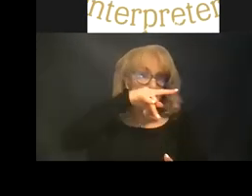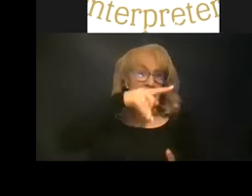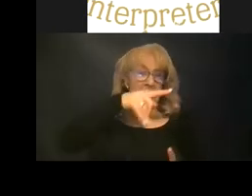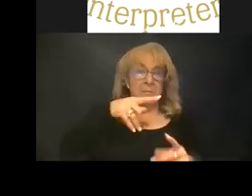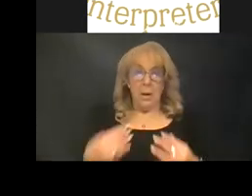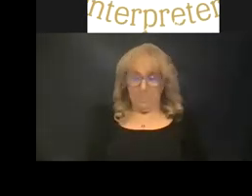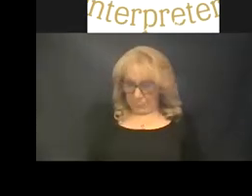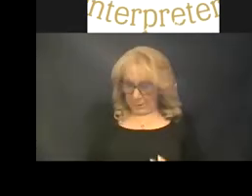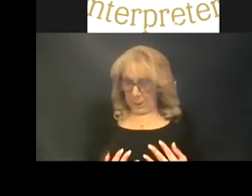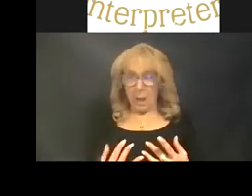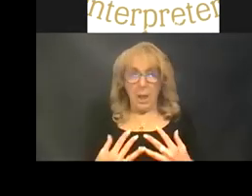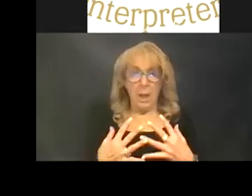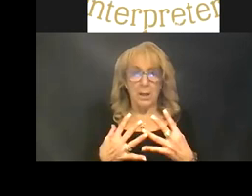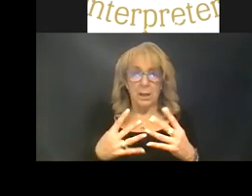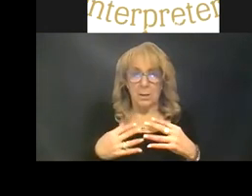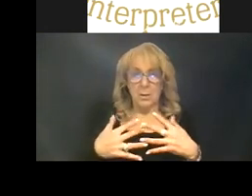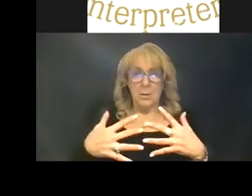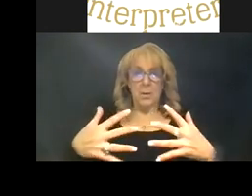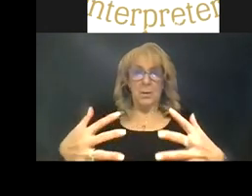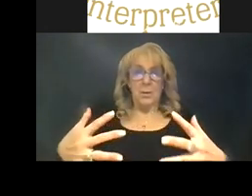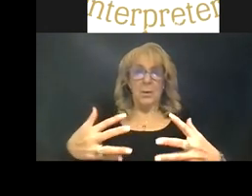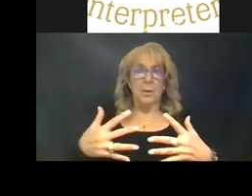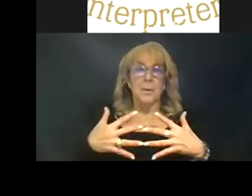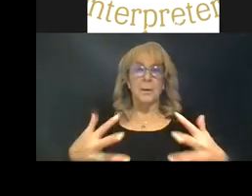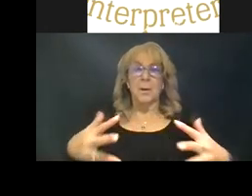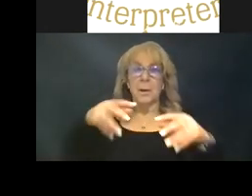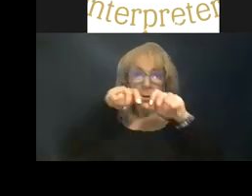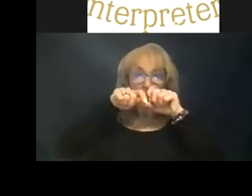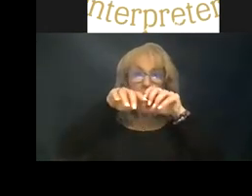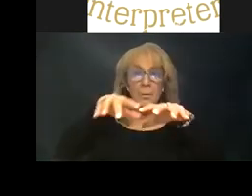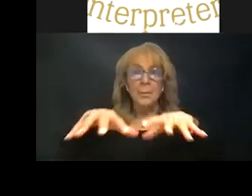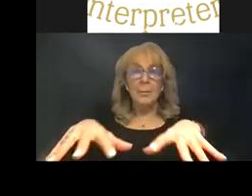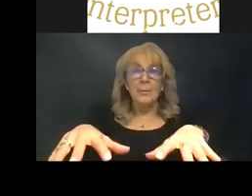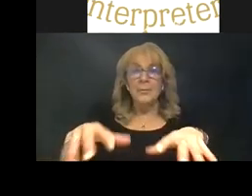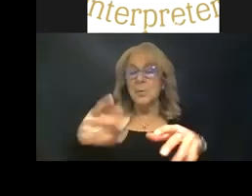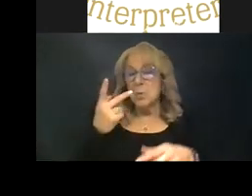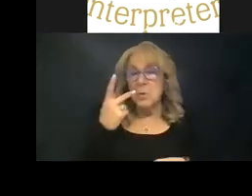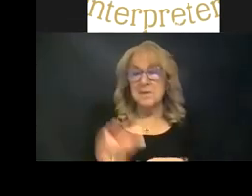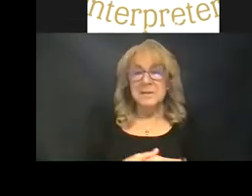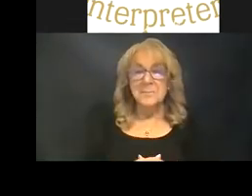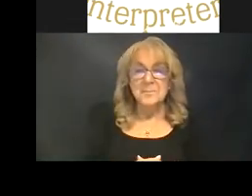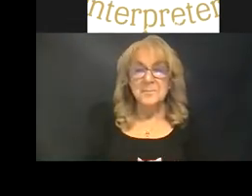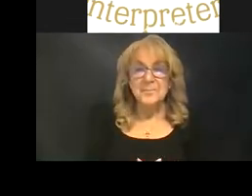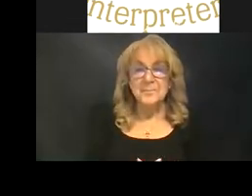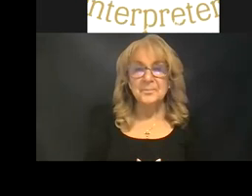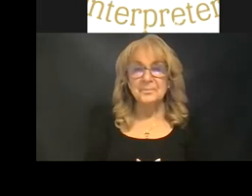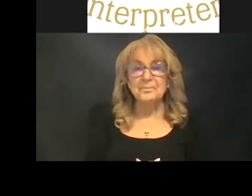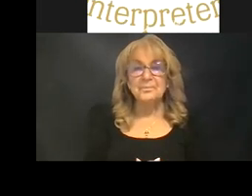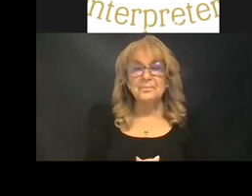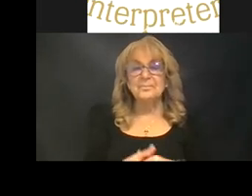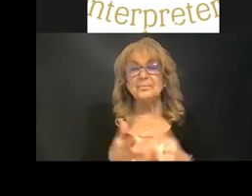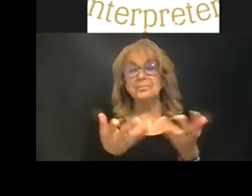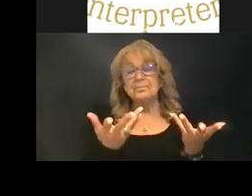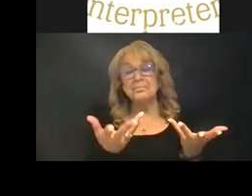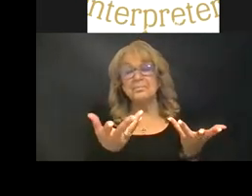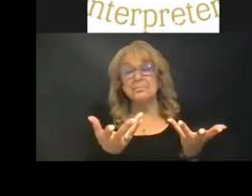body, and when she breathes out, you can also see the air coming out of her mouth. So here are cases